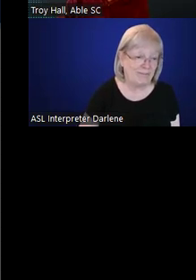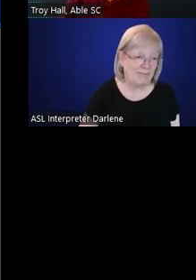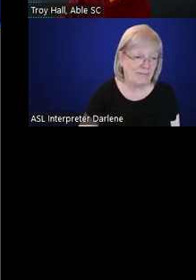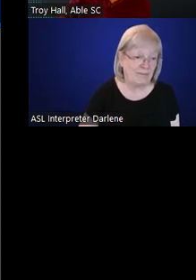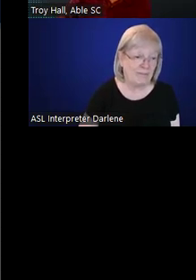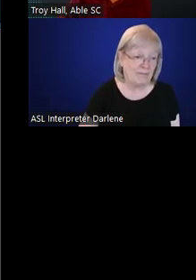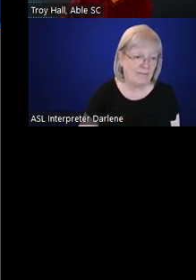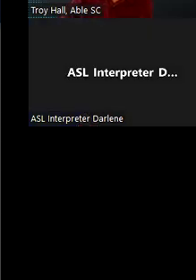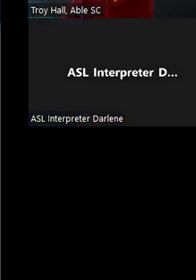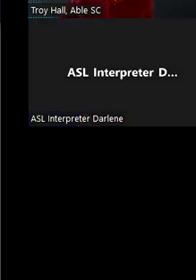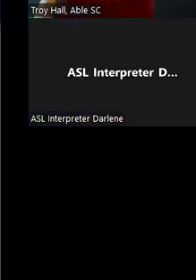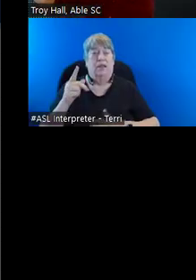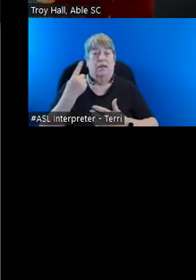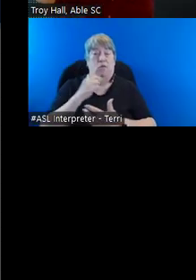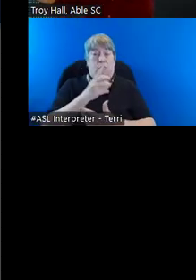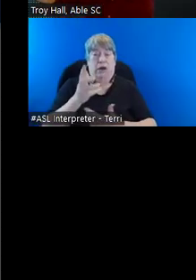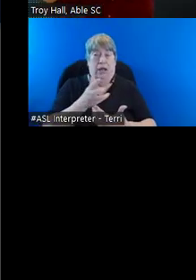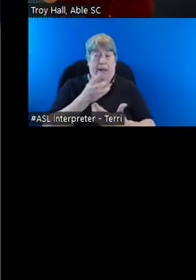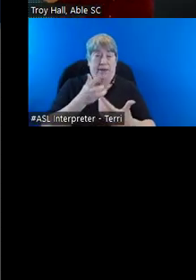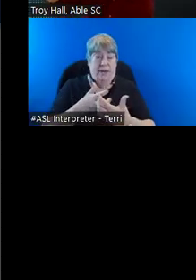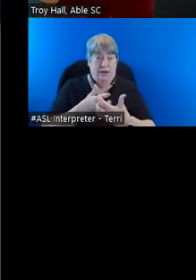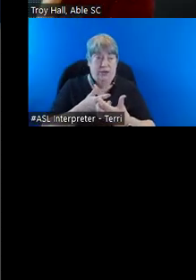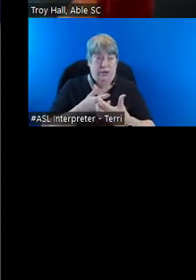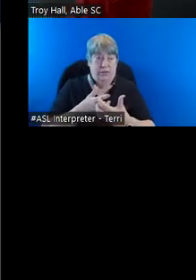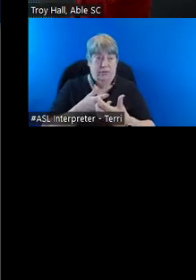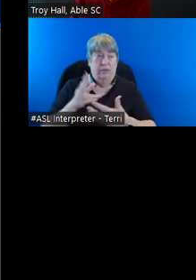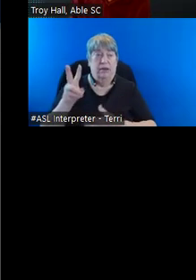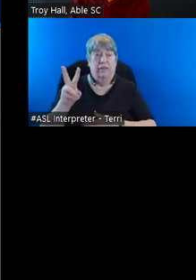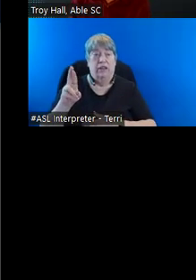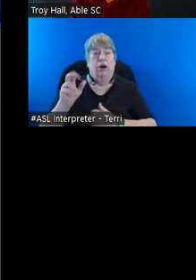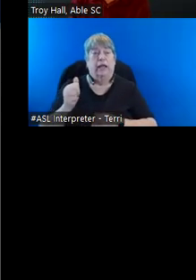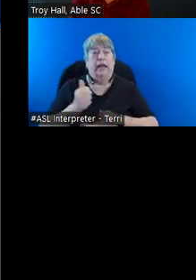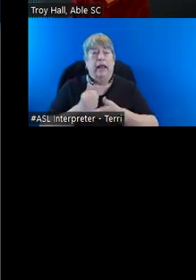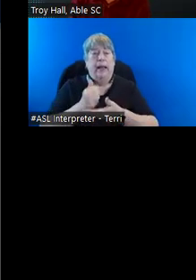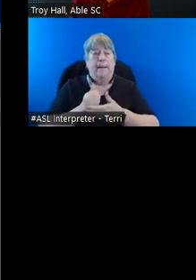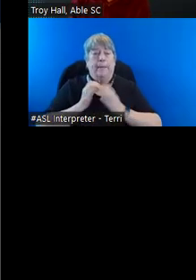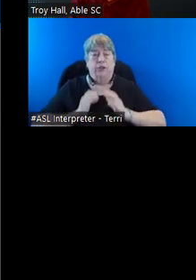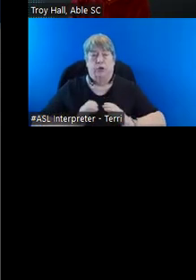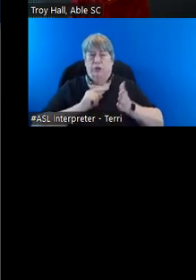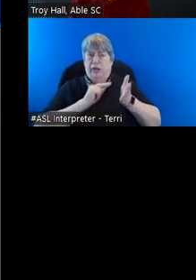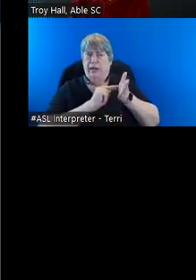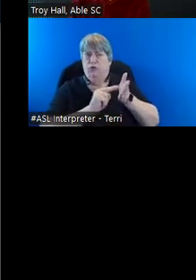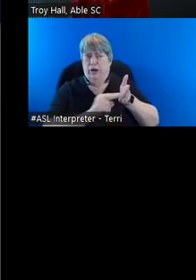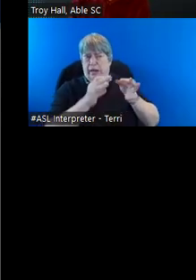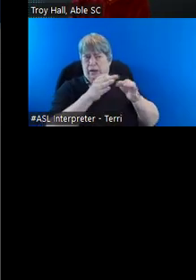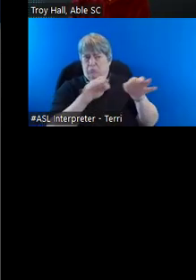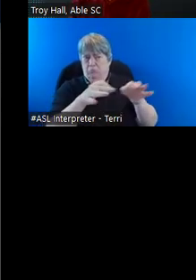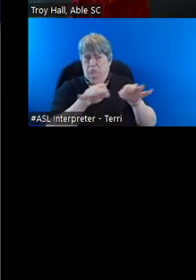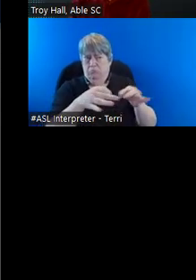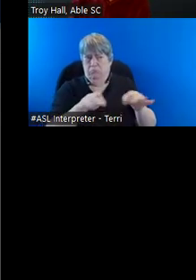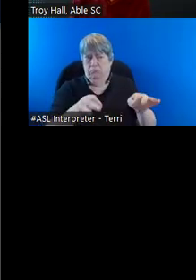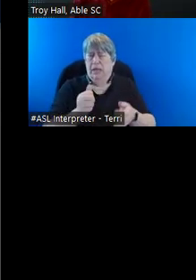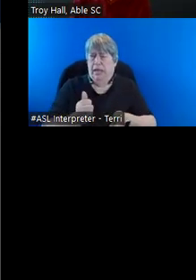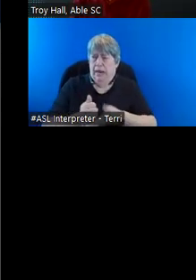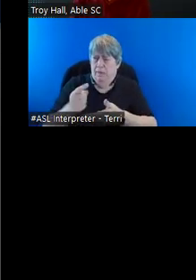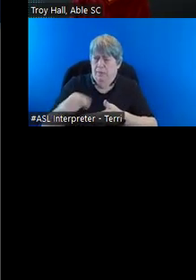And then for accommodations, VR can assist consumers in identifying what their accommodations might need to